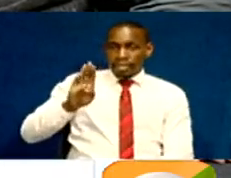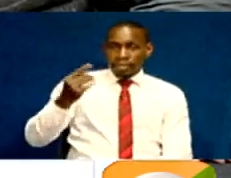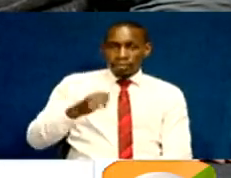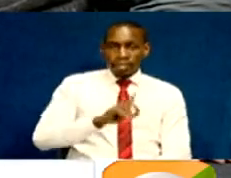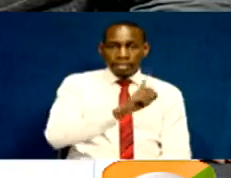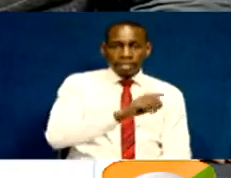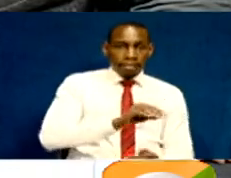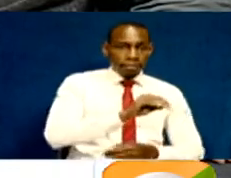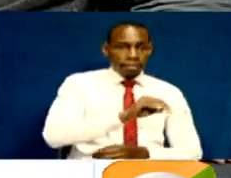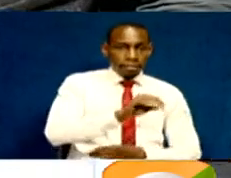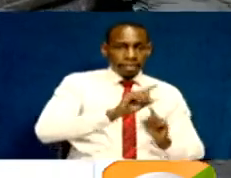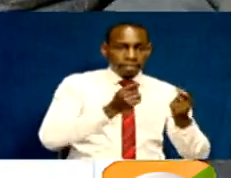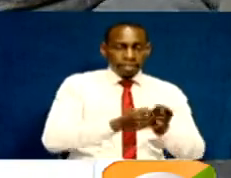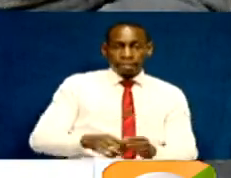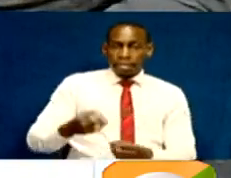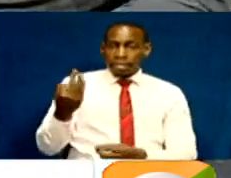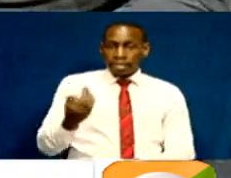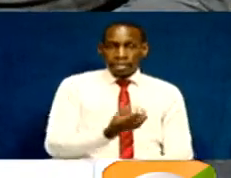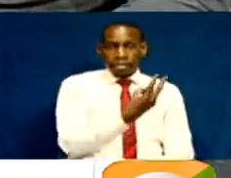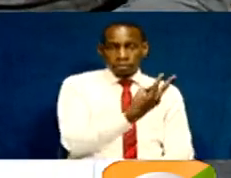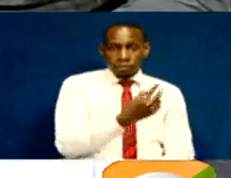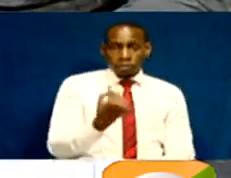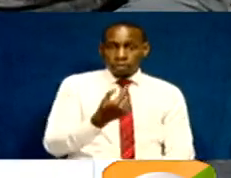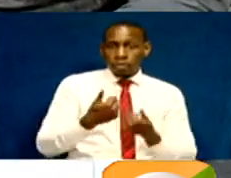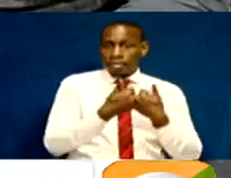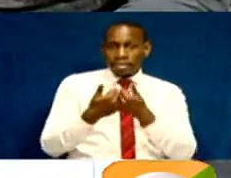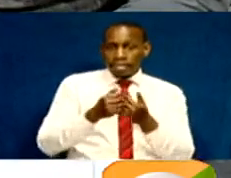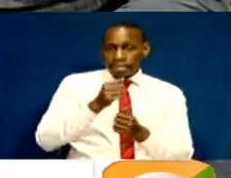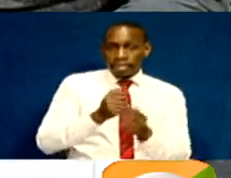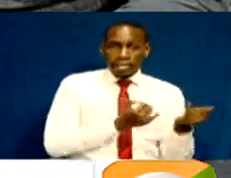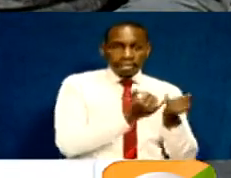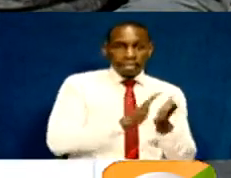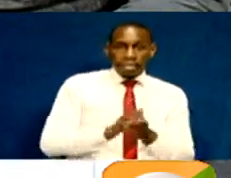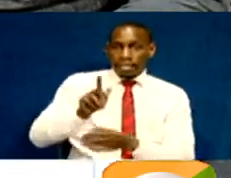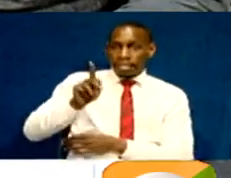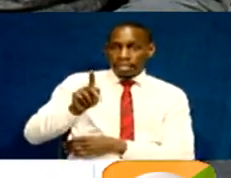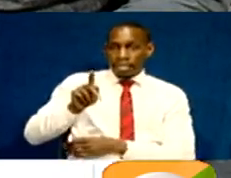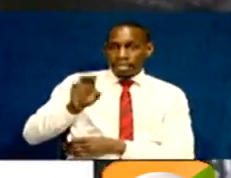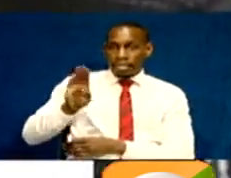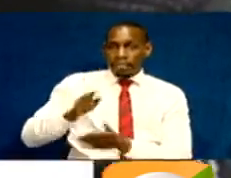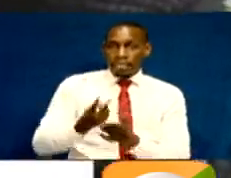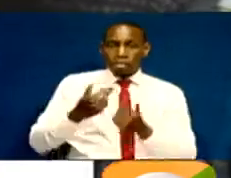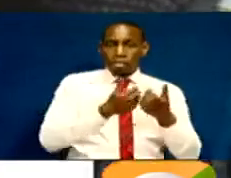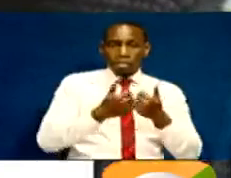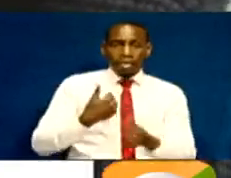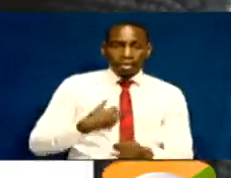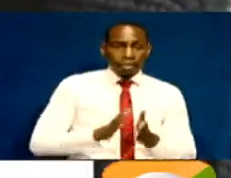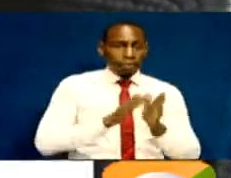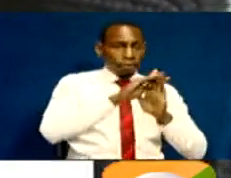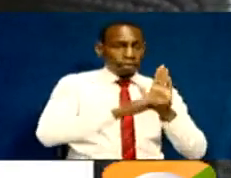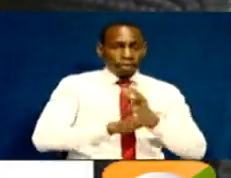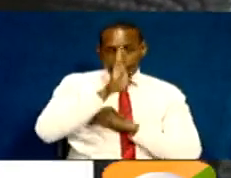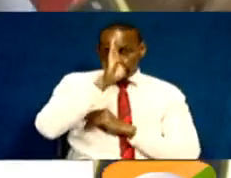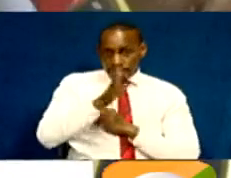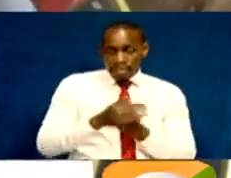out Nairobi Chess Club 3-2 in their only match on Saturday. The Bankers had two matches on the cards on